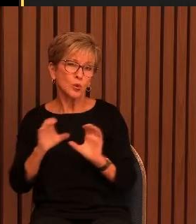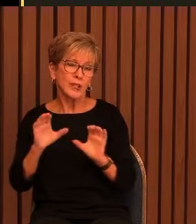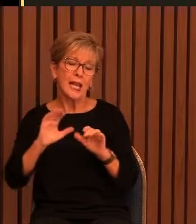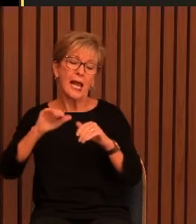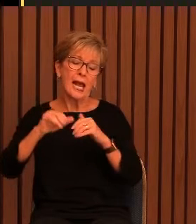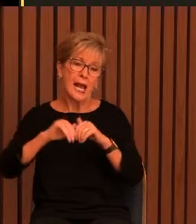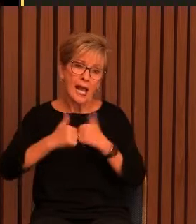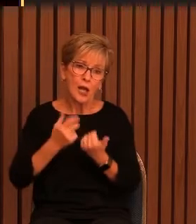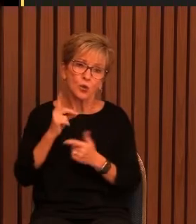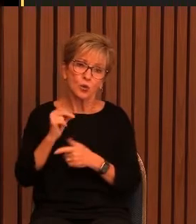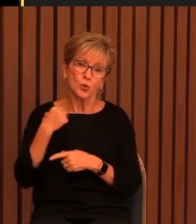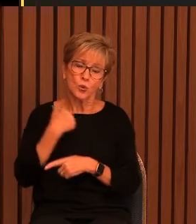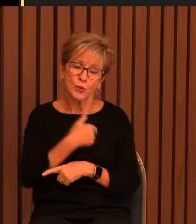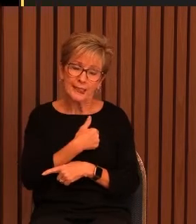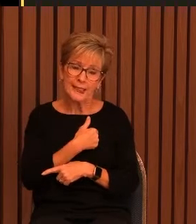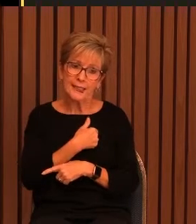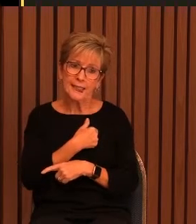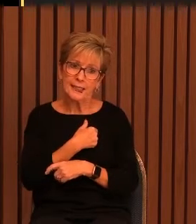we